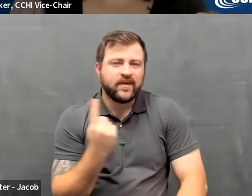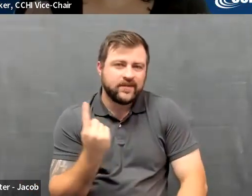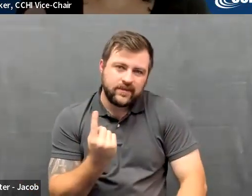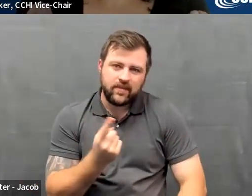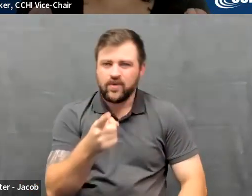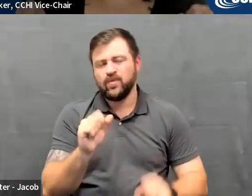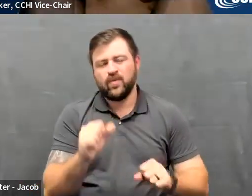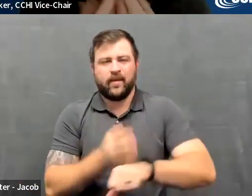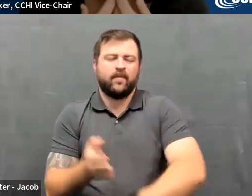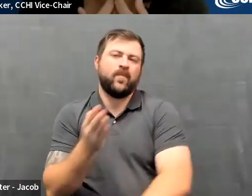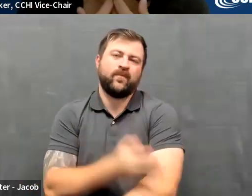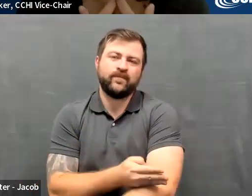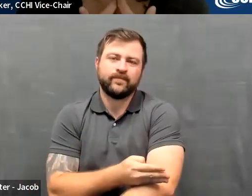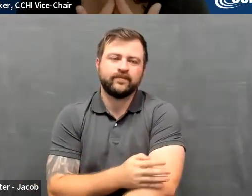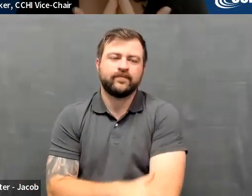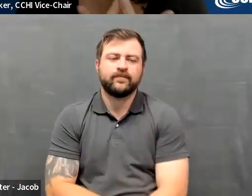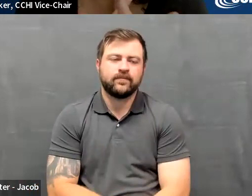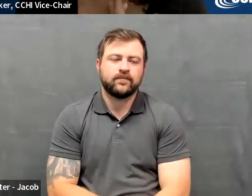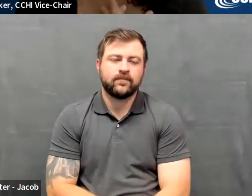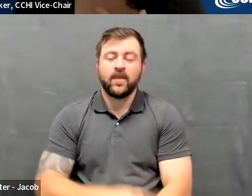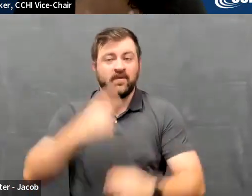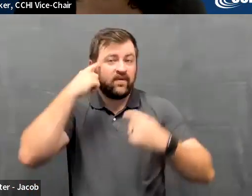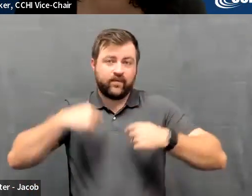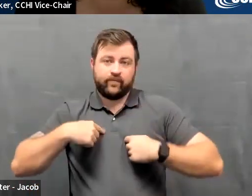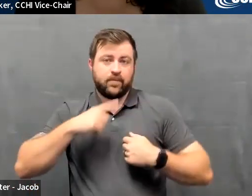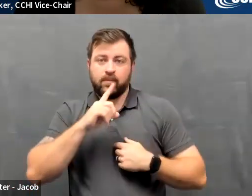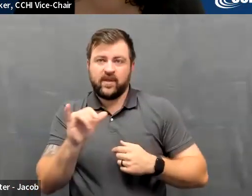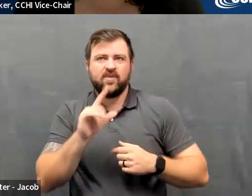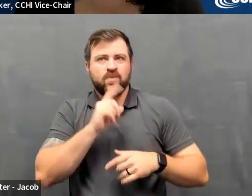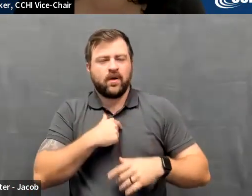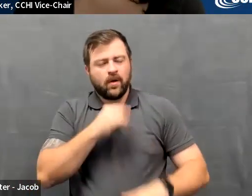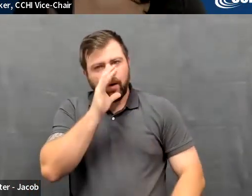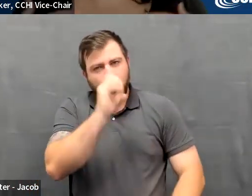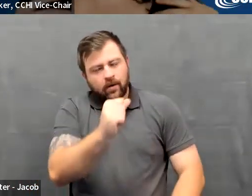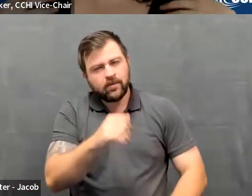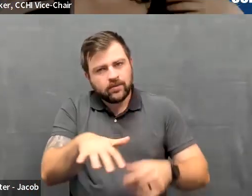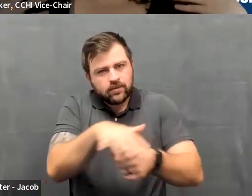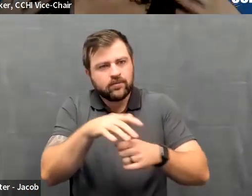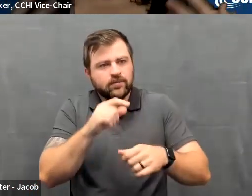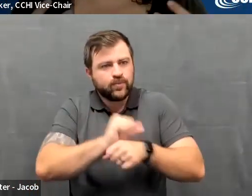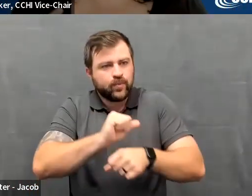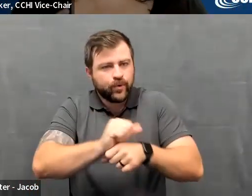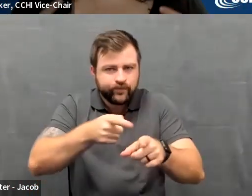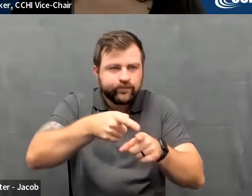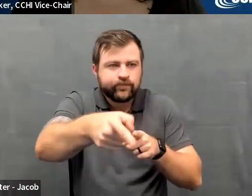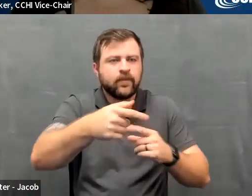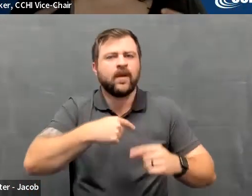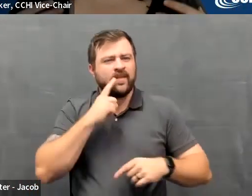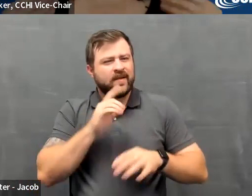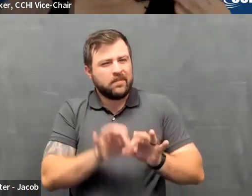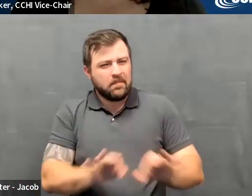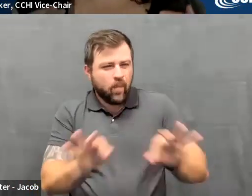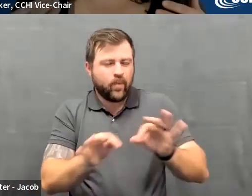that you can improve. And in fact, for me, it's something that really drew me to the field. I think it's important for